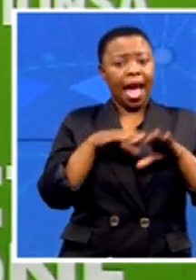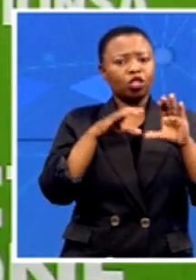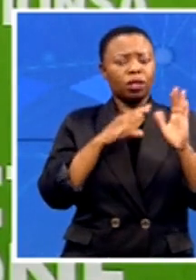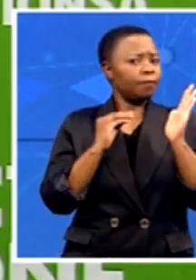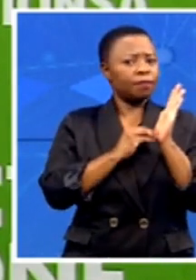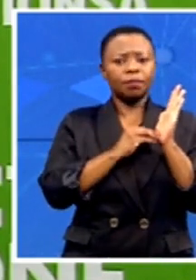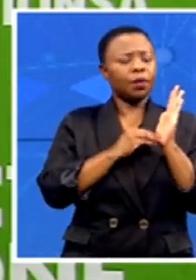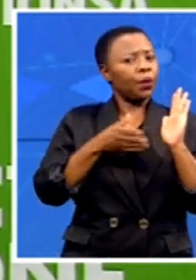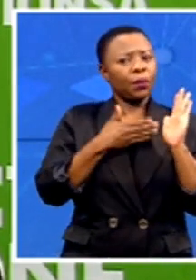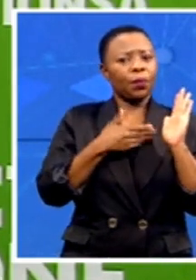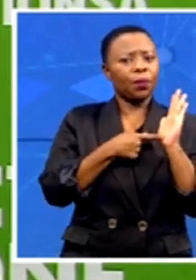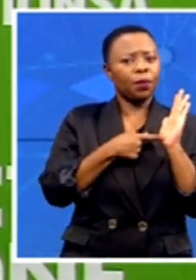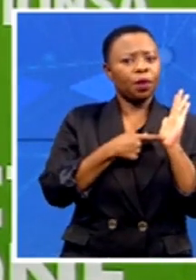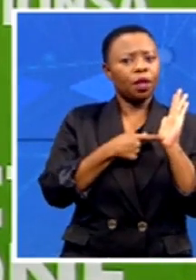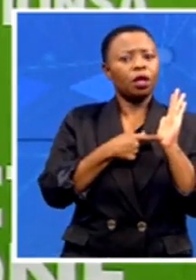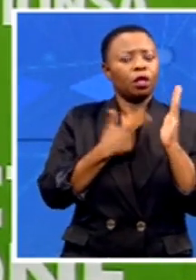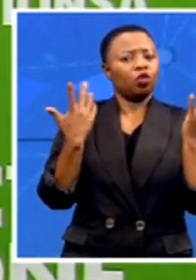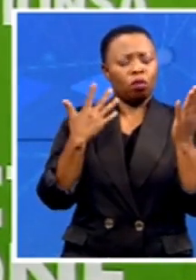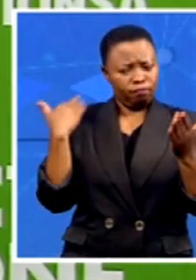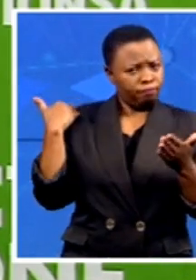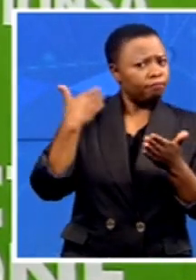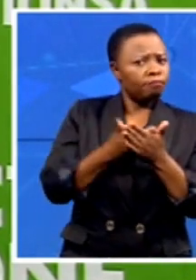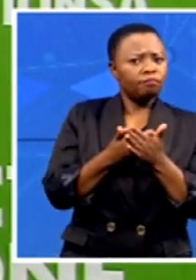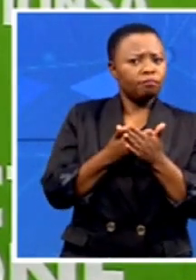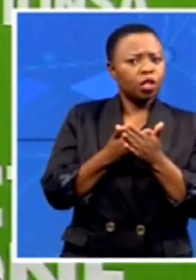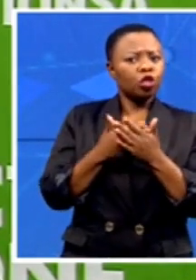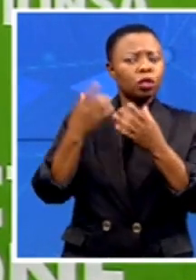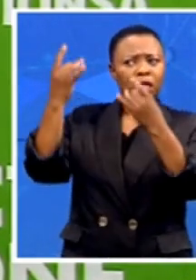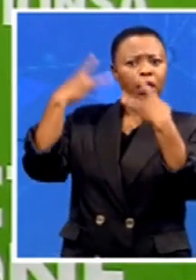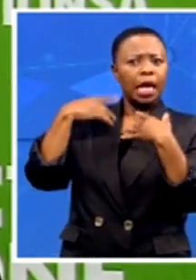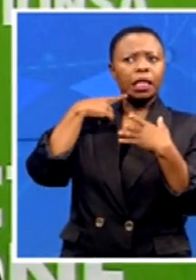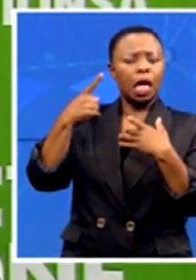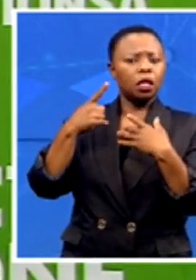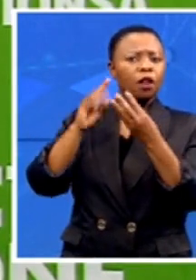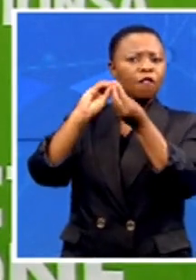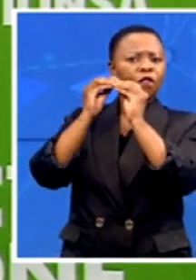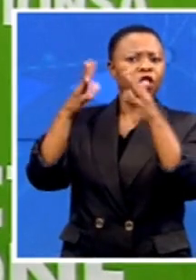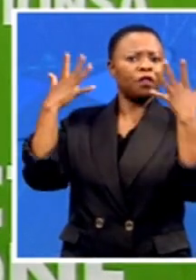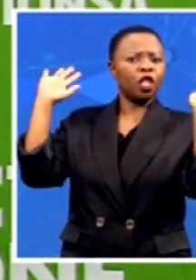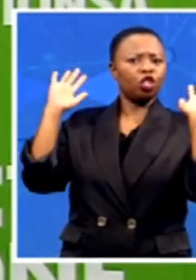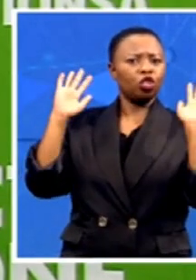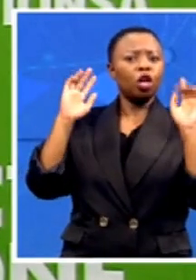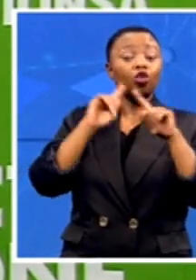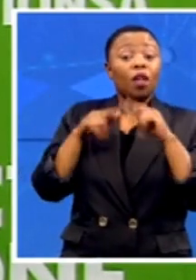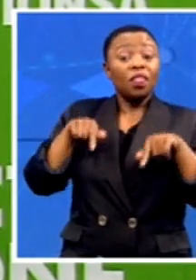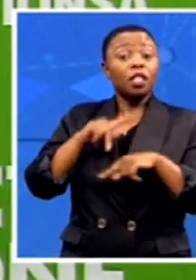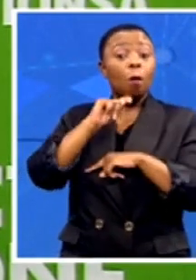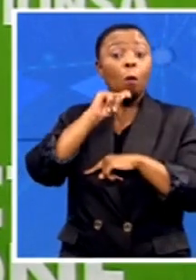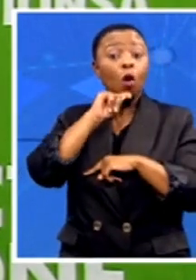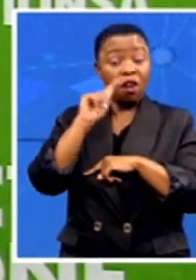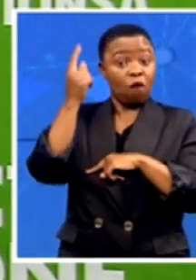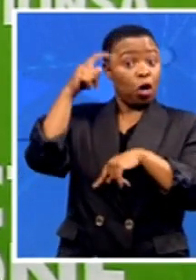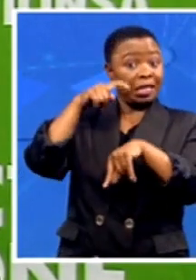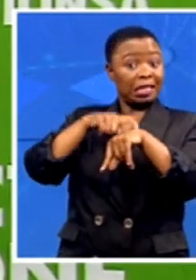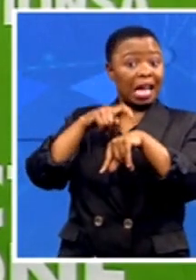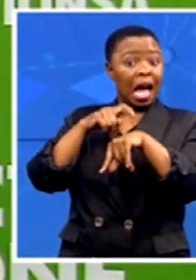since then and being told the issue is remedied, I am informed that as of this morning was the first time that Action SA's candidates have been on those